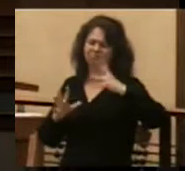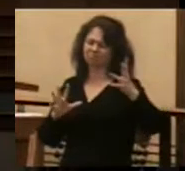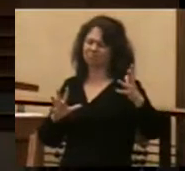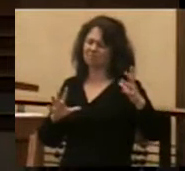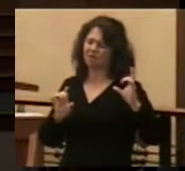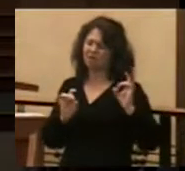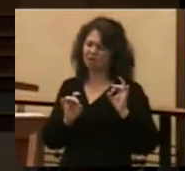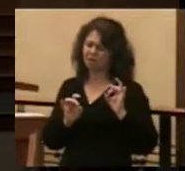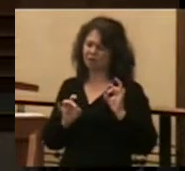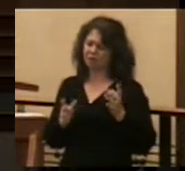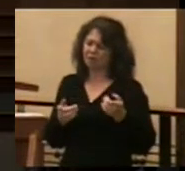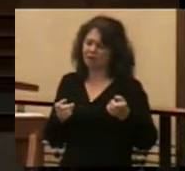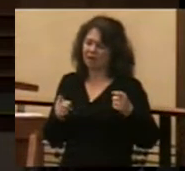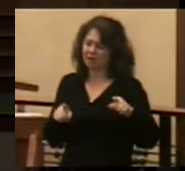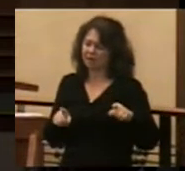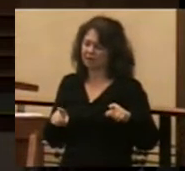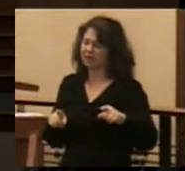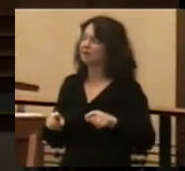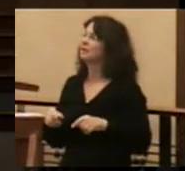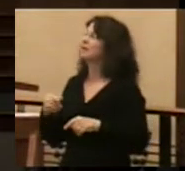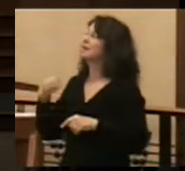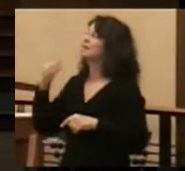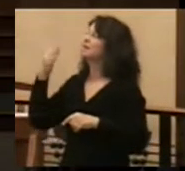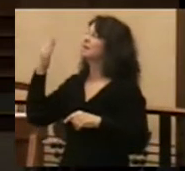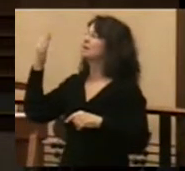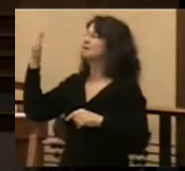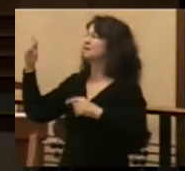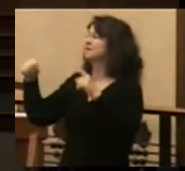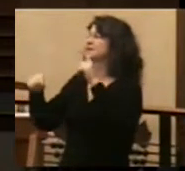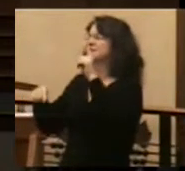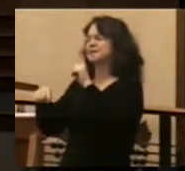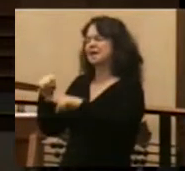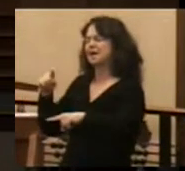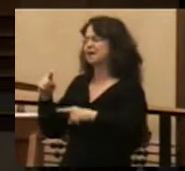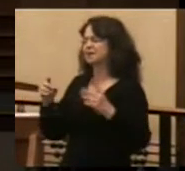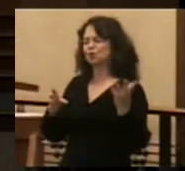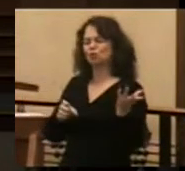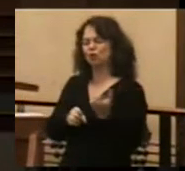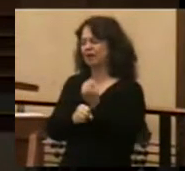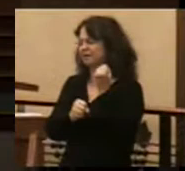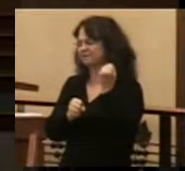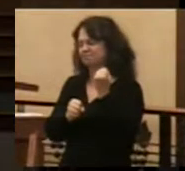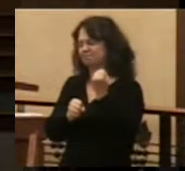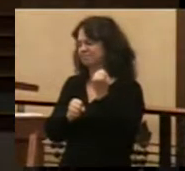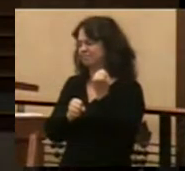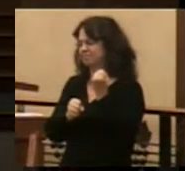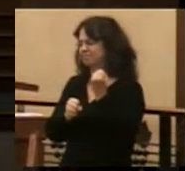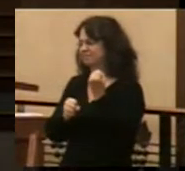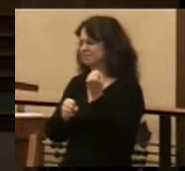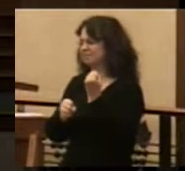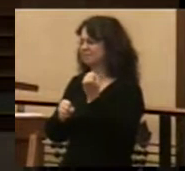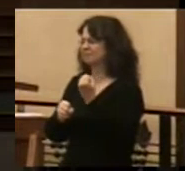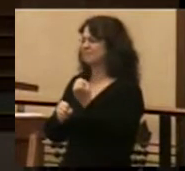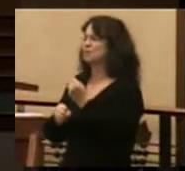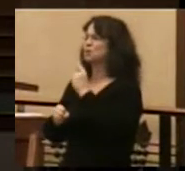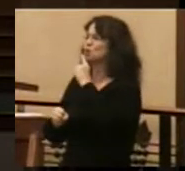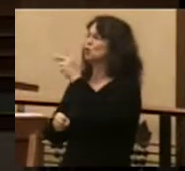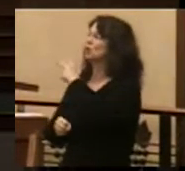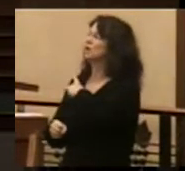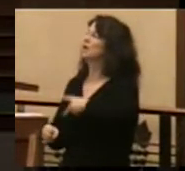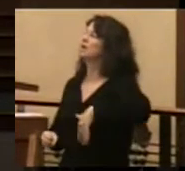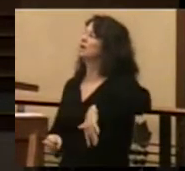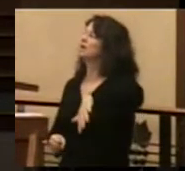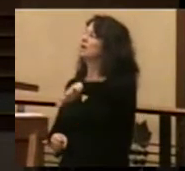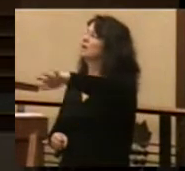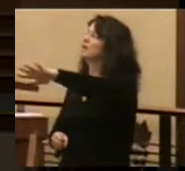away, they cannot win the day. The